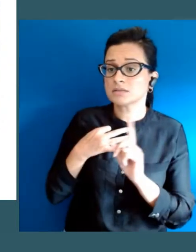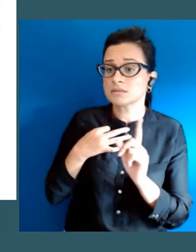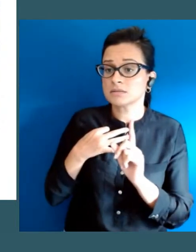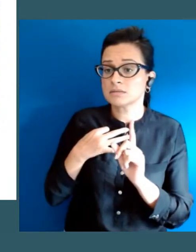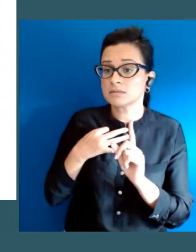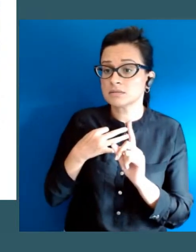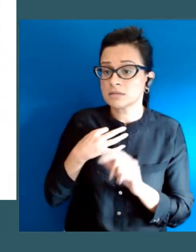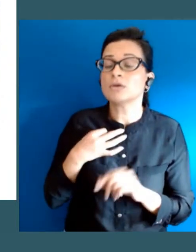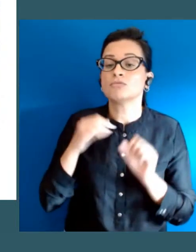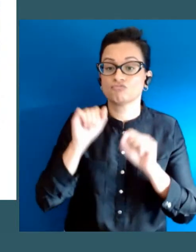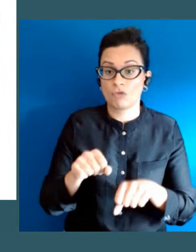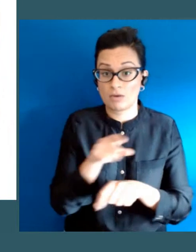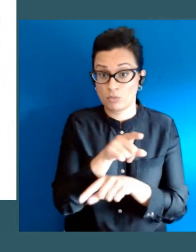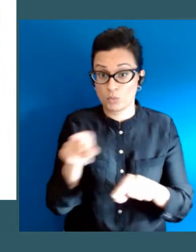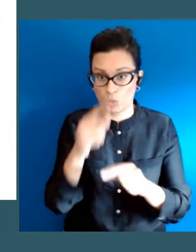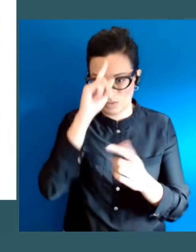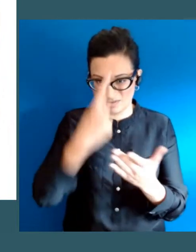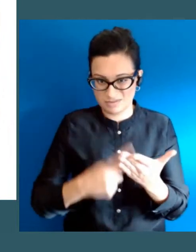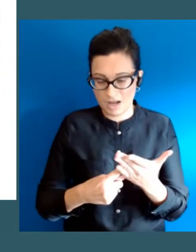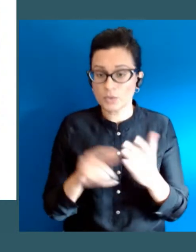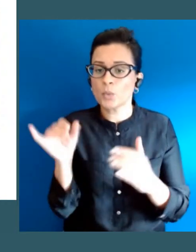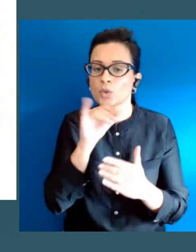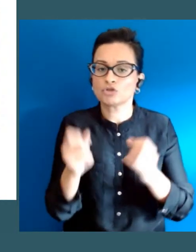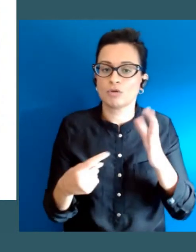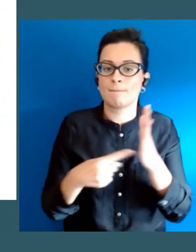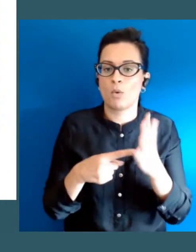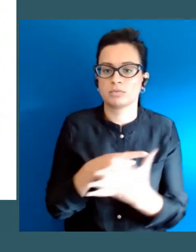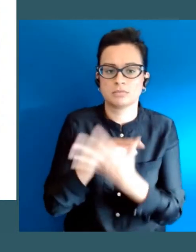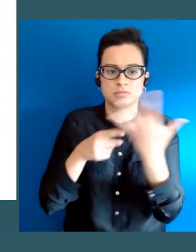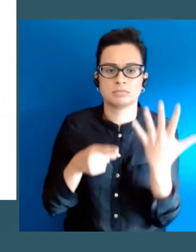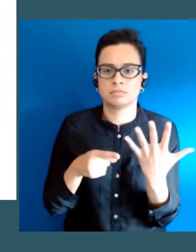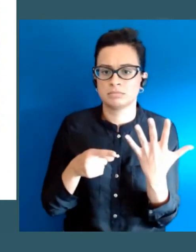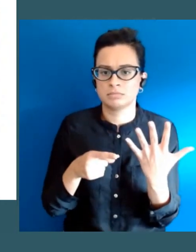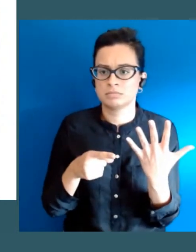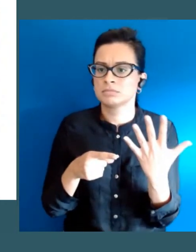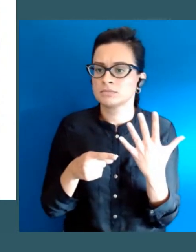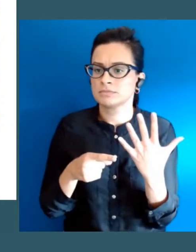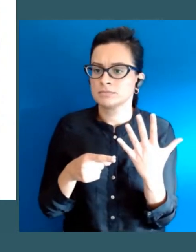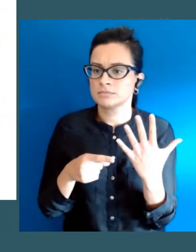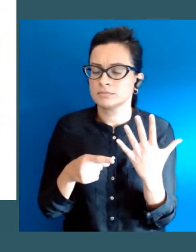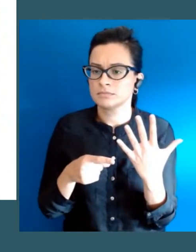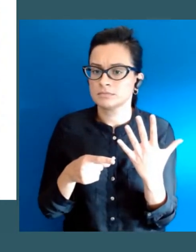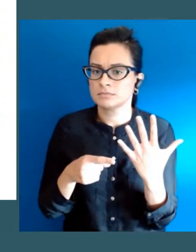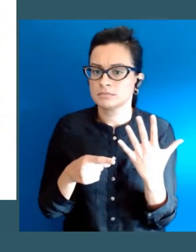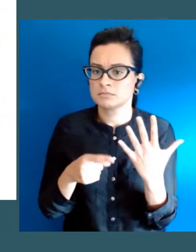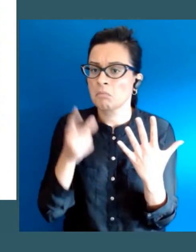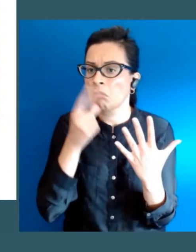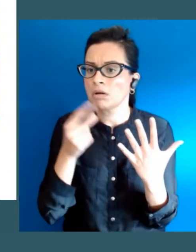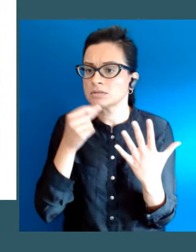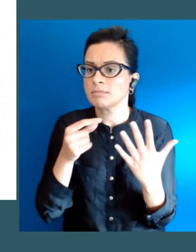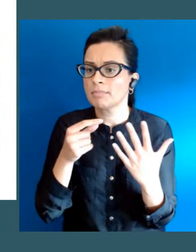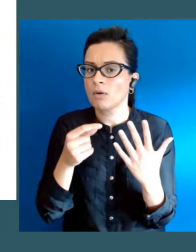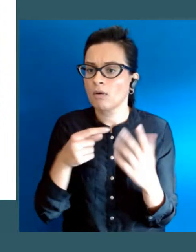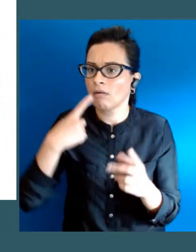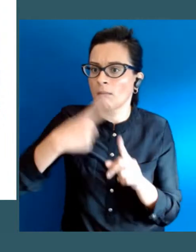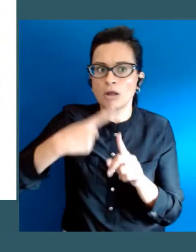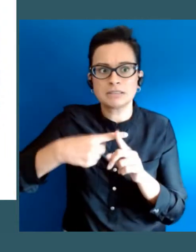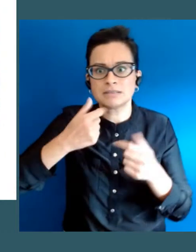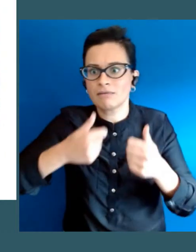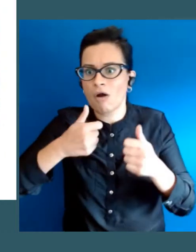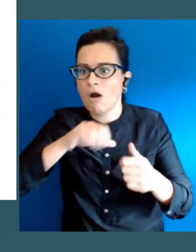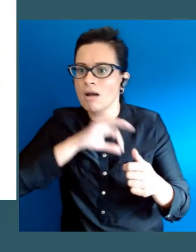most important thing. 5 potential benefits of any treatment that they might